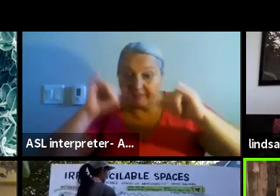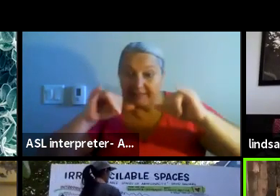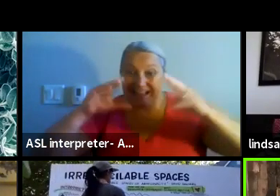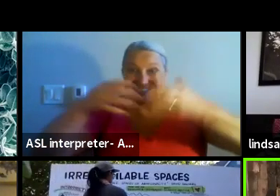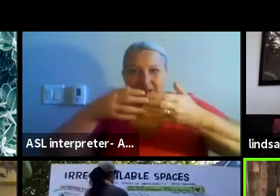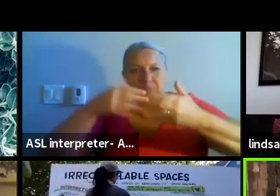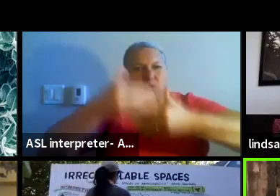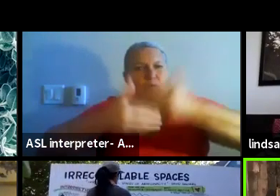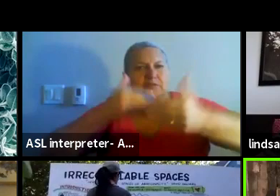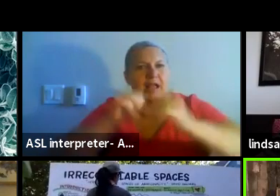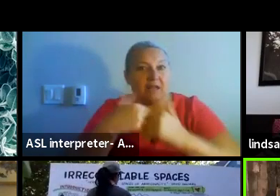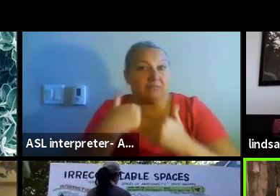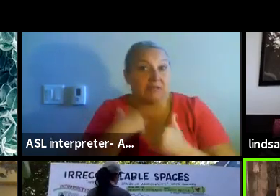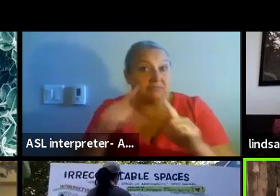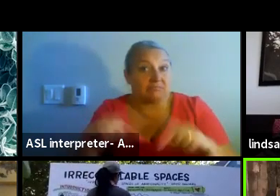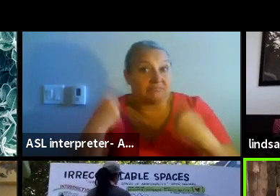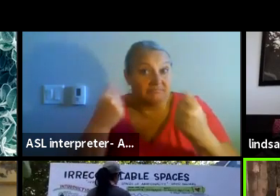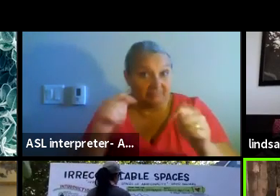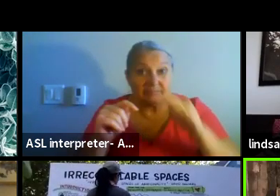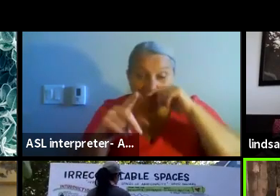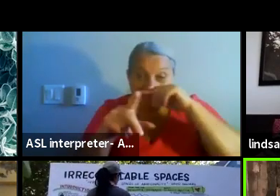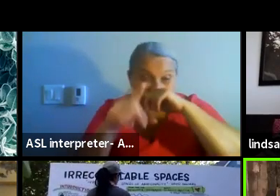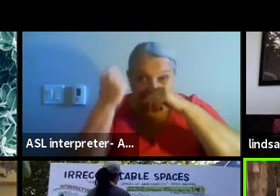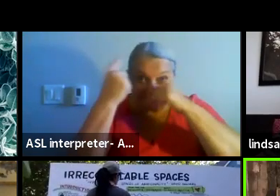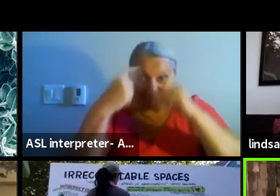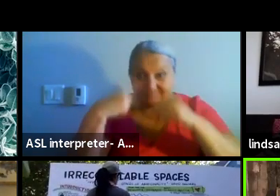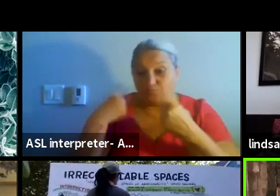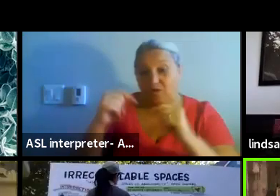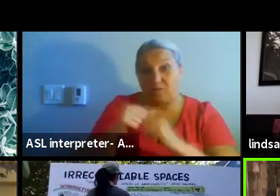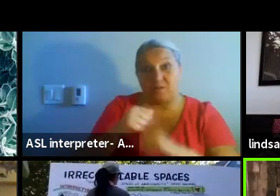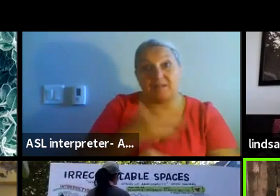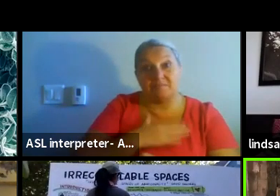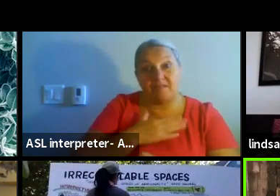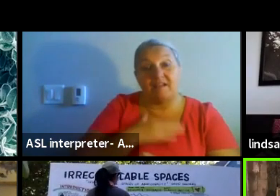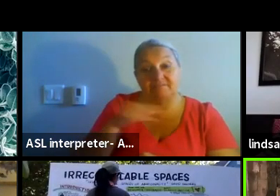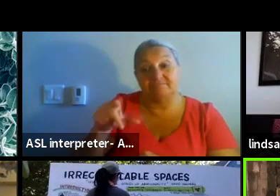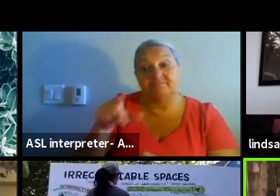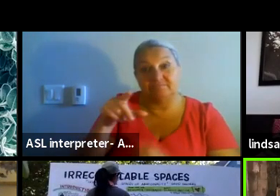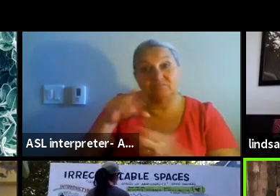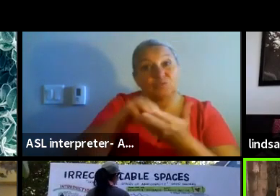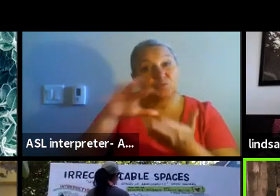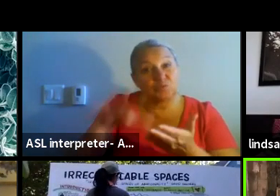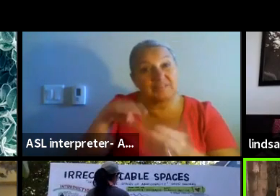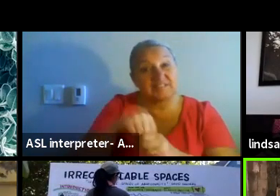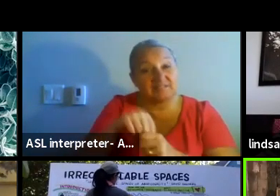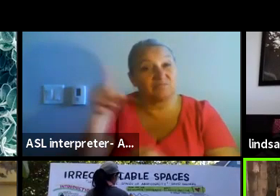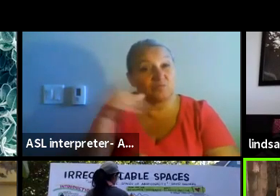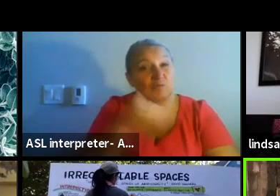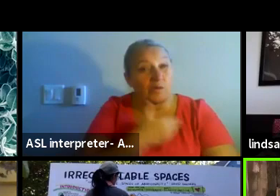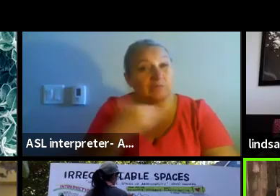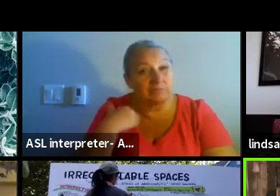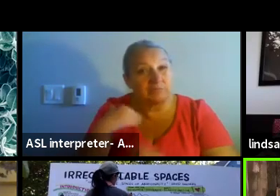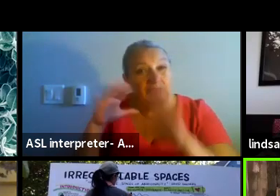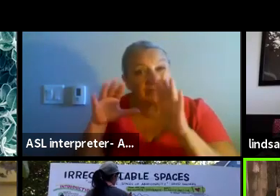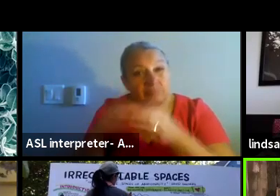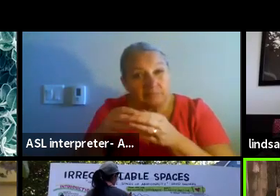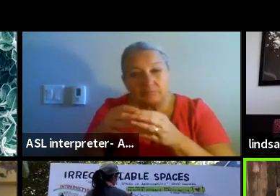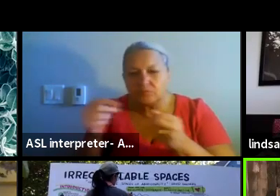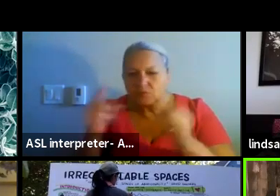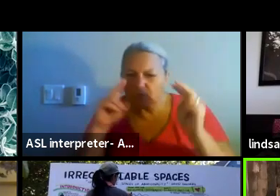attempting with my own students and colleagues in Dagananto to begin to imagine relational repair